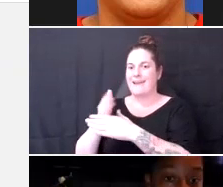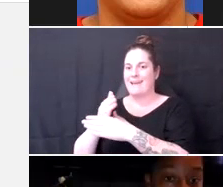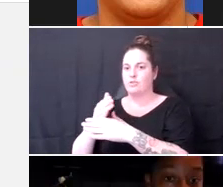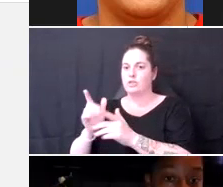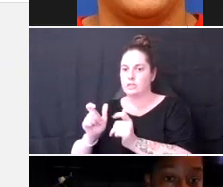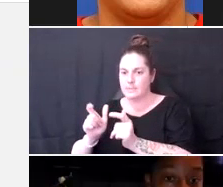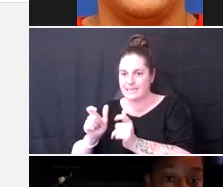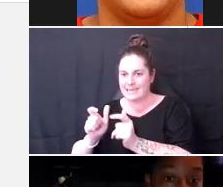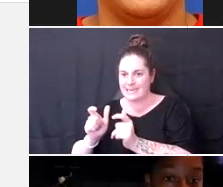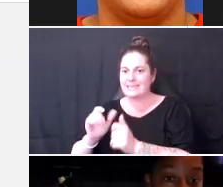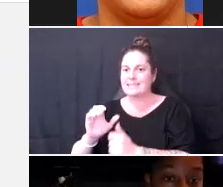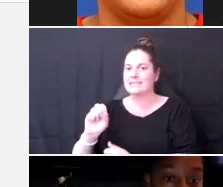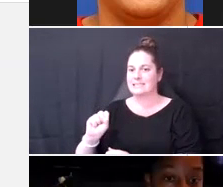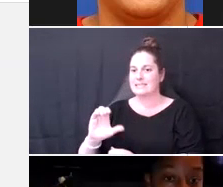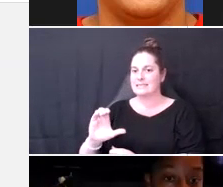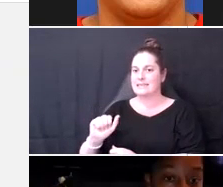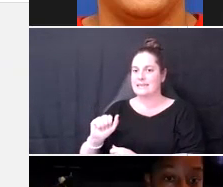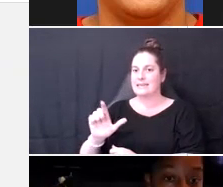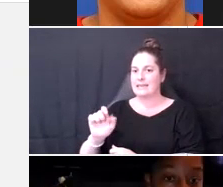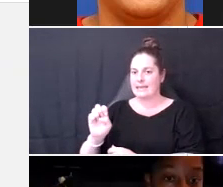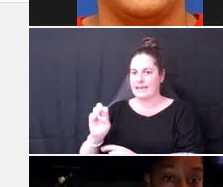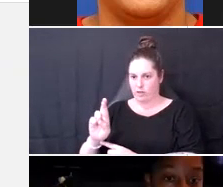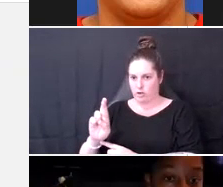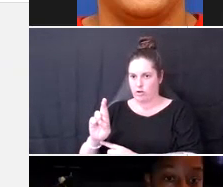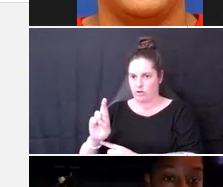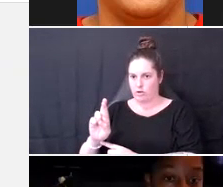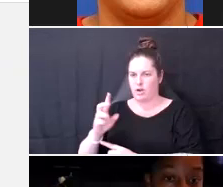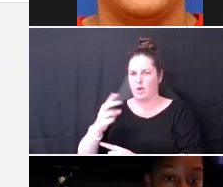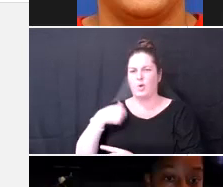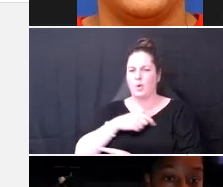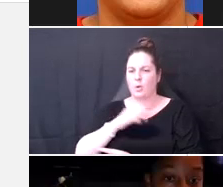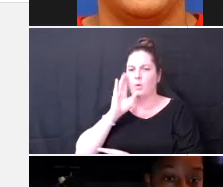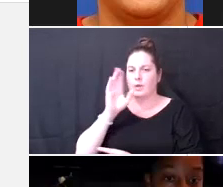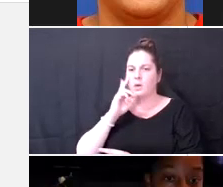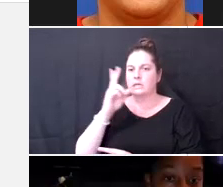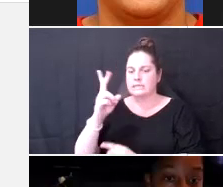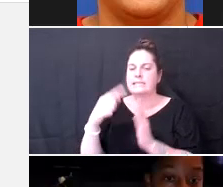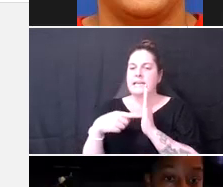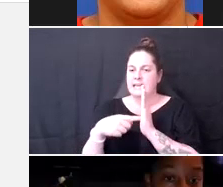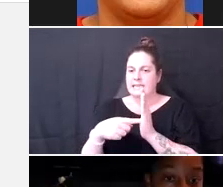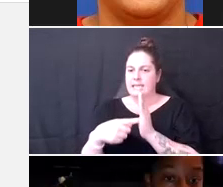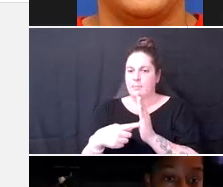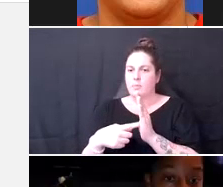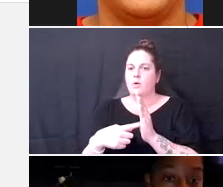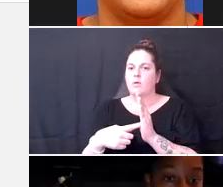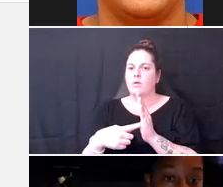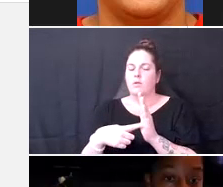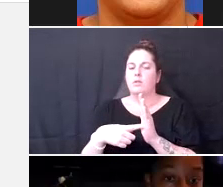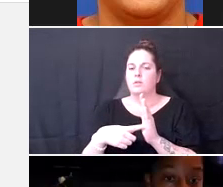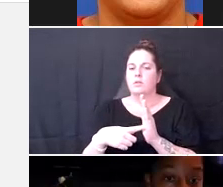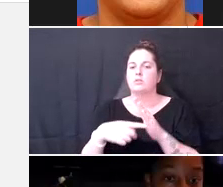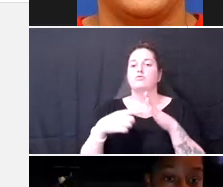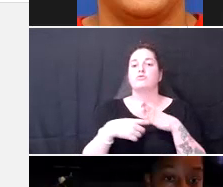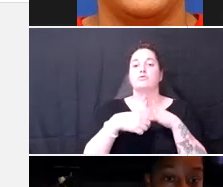Okay. And we'll see an example that I'll work that'll show that the average